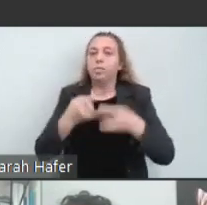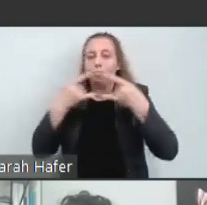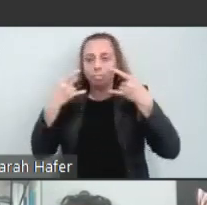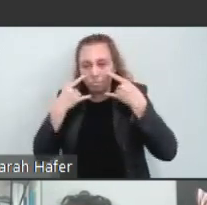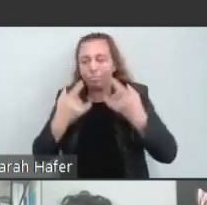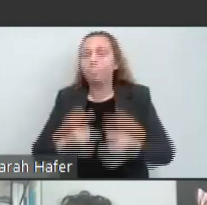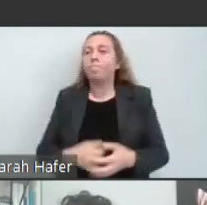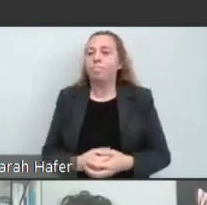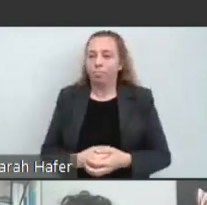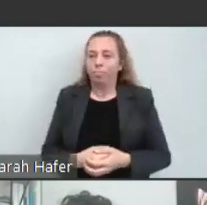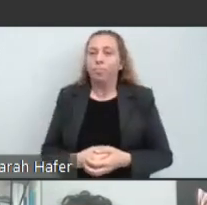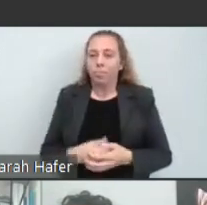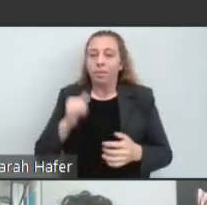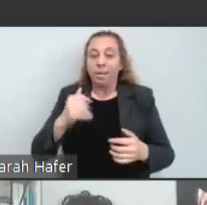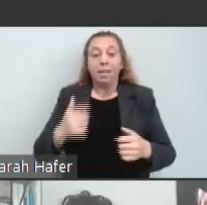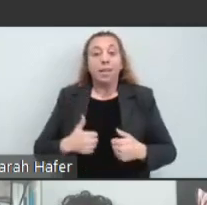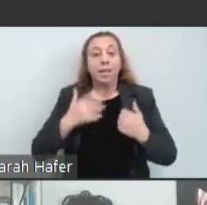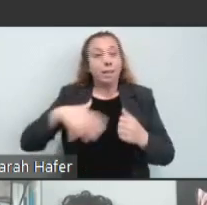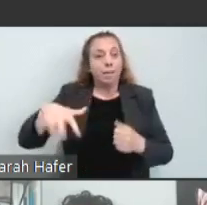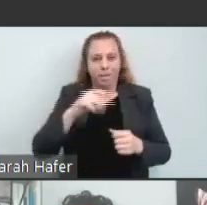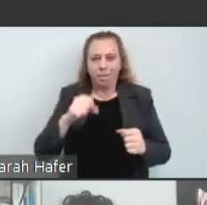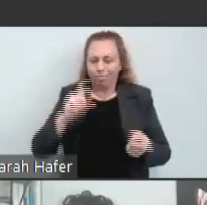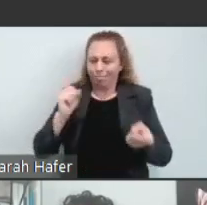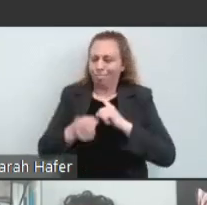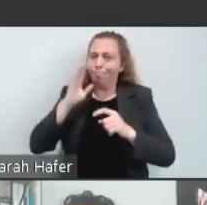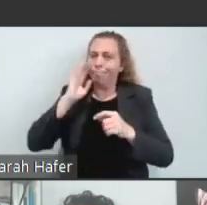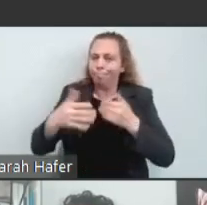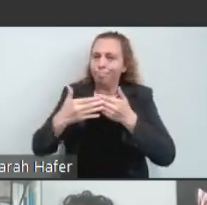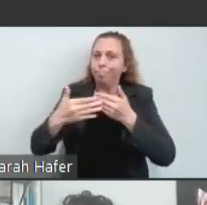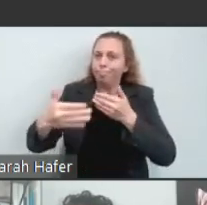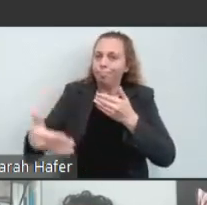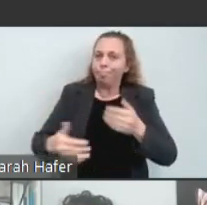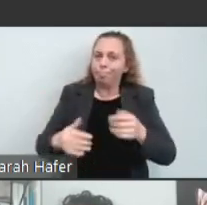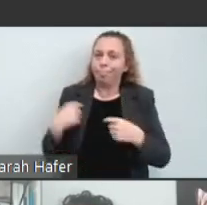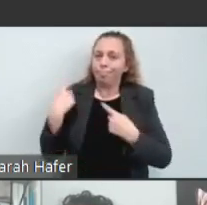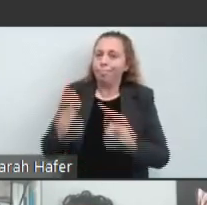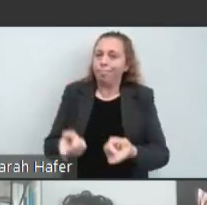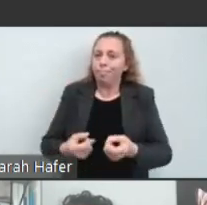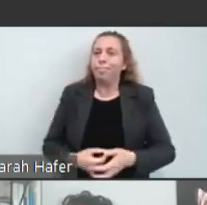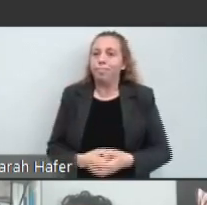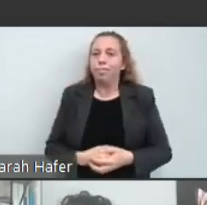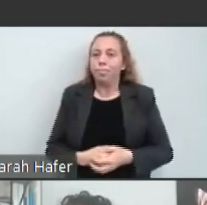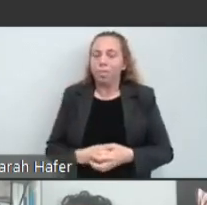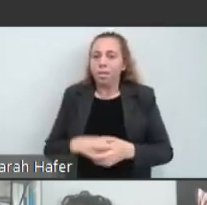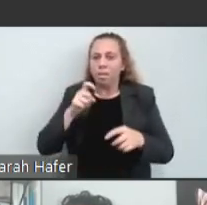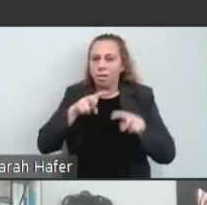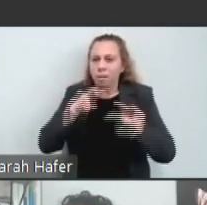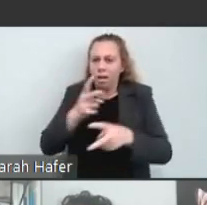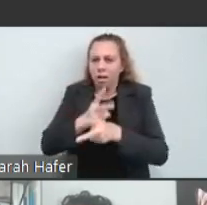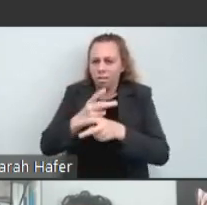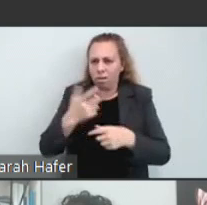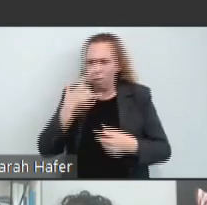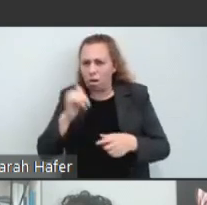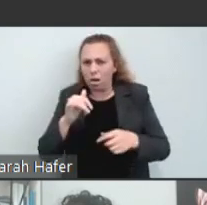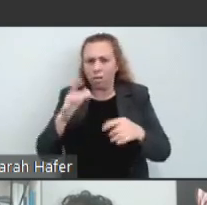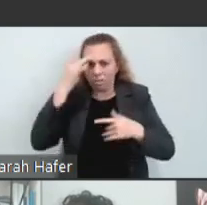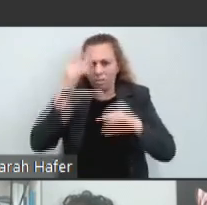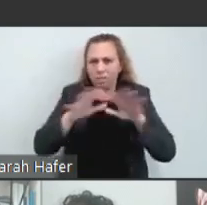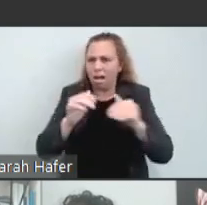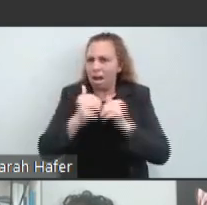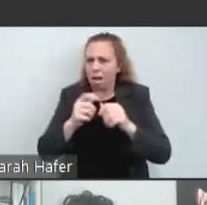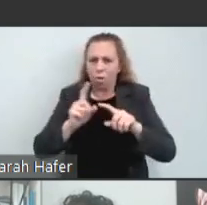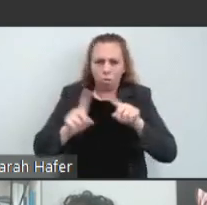future. And we must be vigilant about where the disease is moving in the community and be ready to adjust. We must